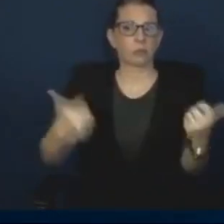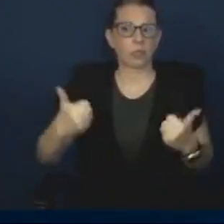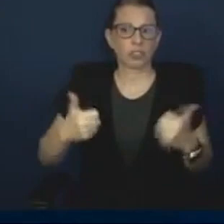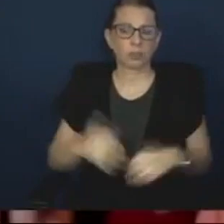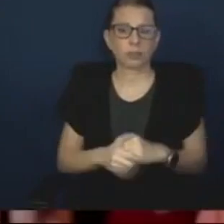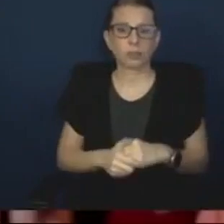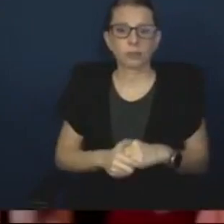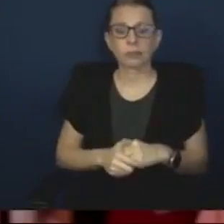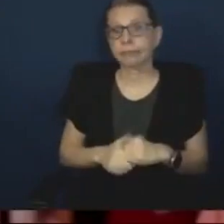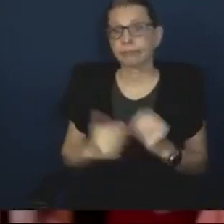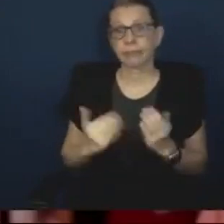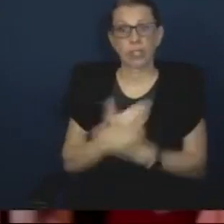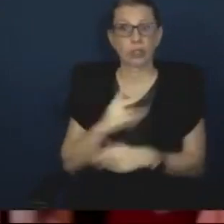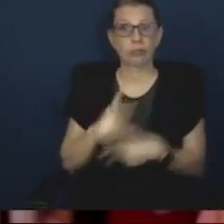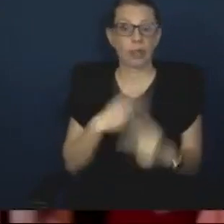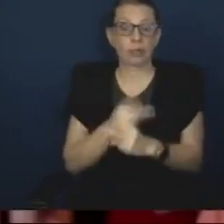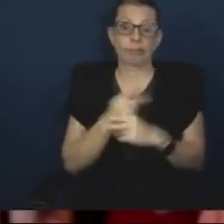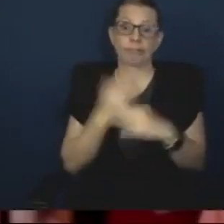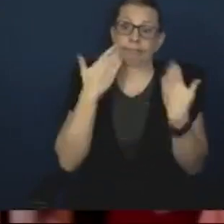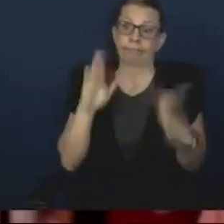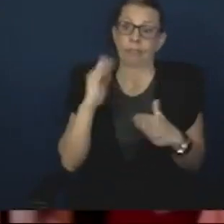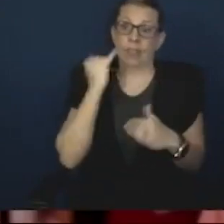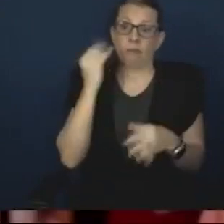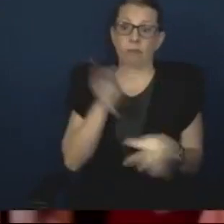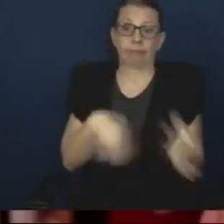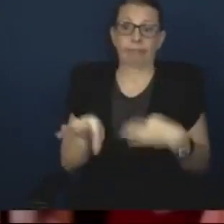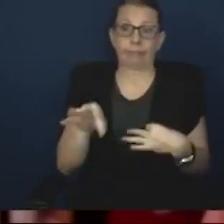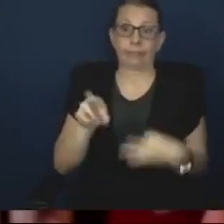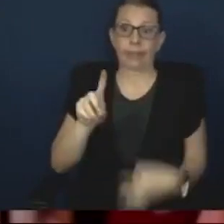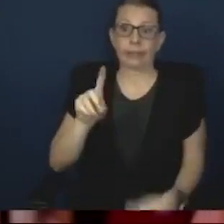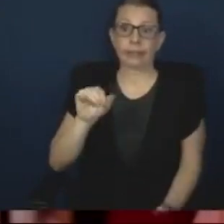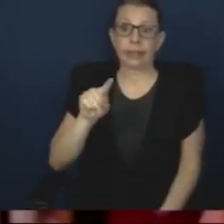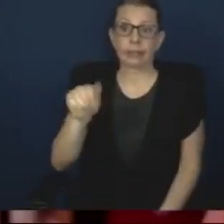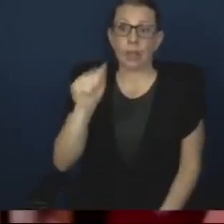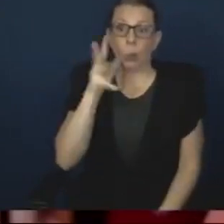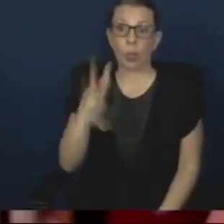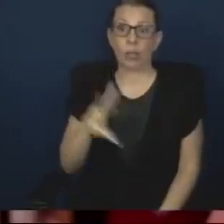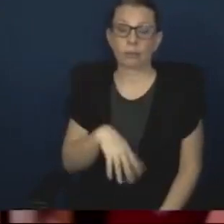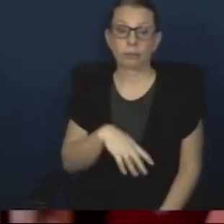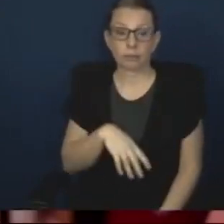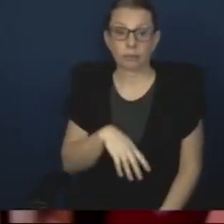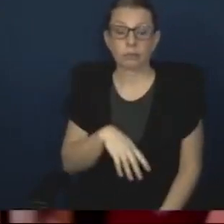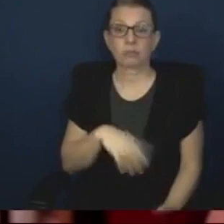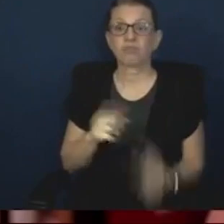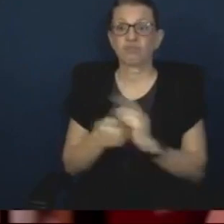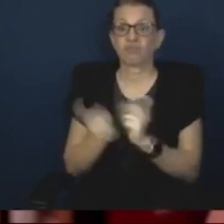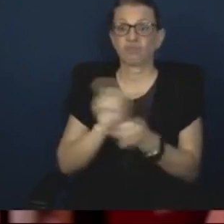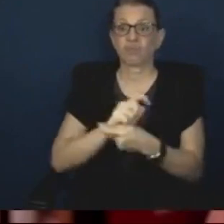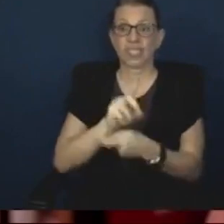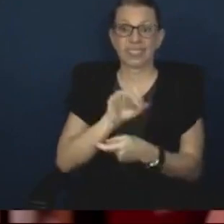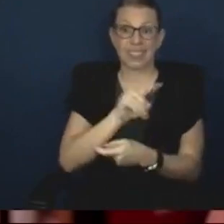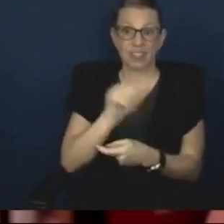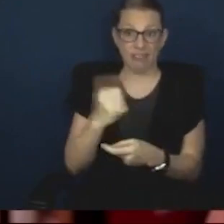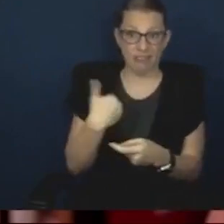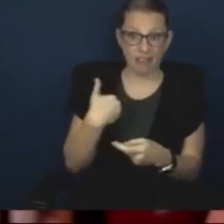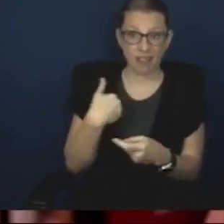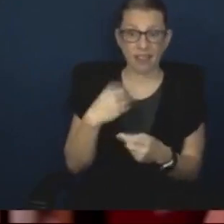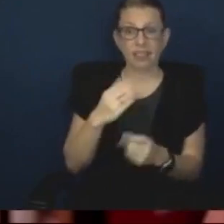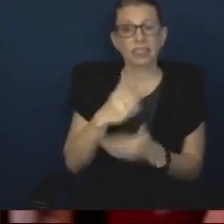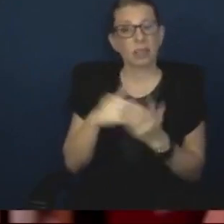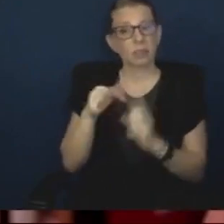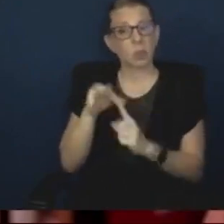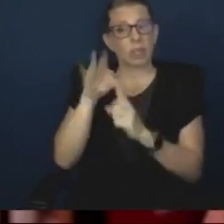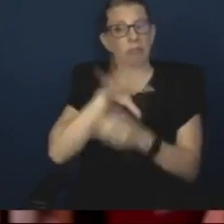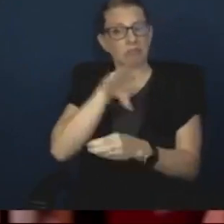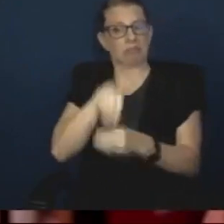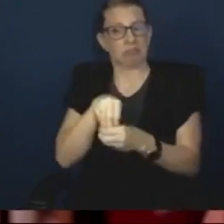variant, right? Who knows if it's going to displace Delta? It has a lot of the changes that Delta has. It has mm-hmm. some unique ones.